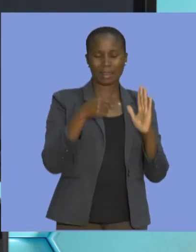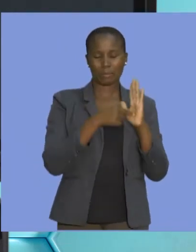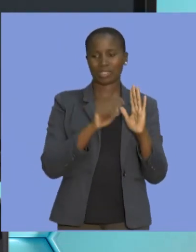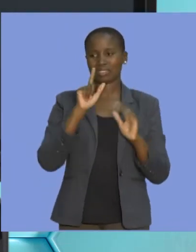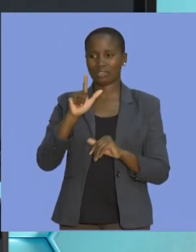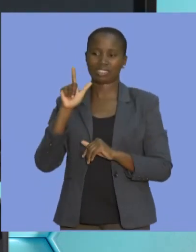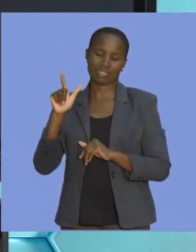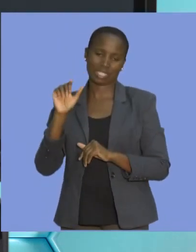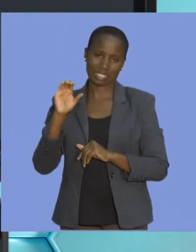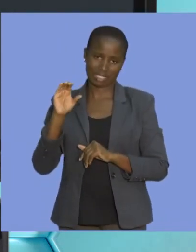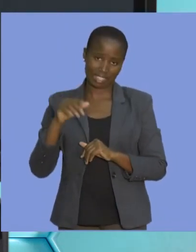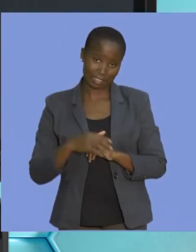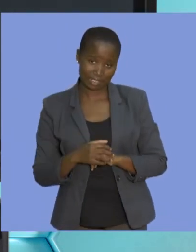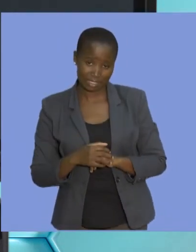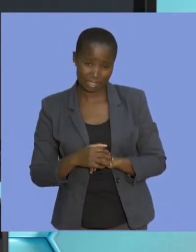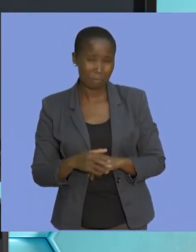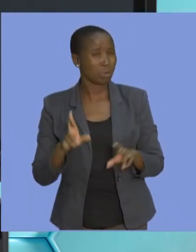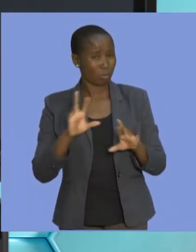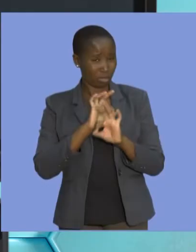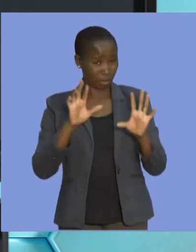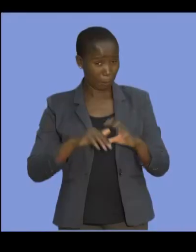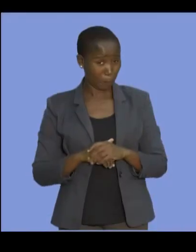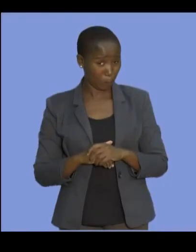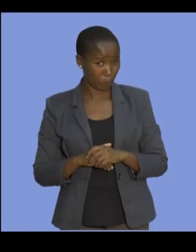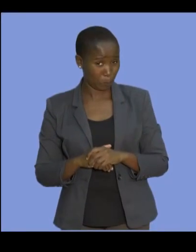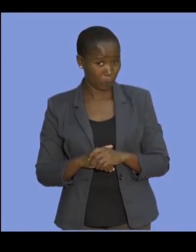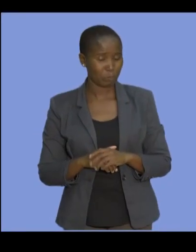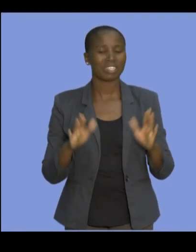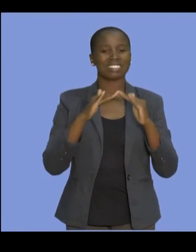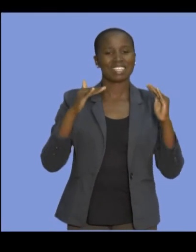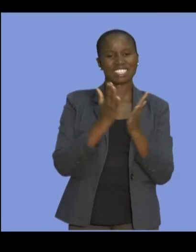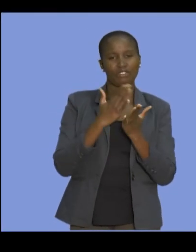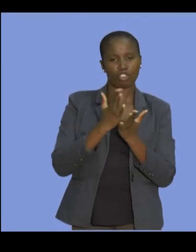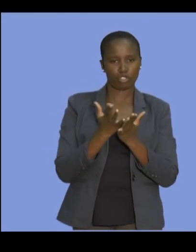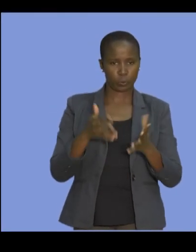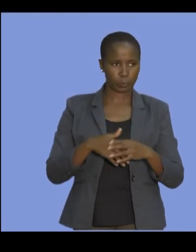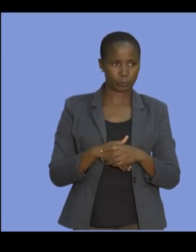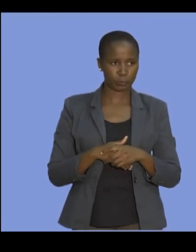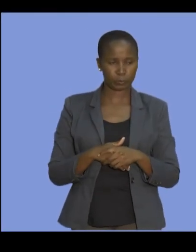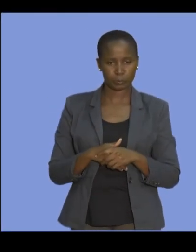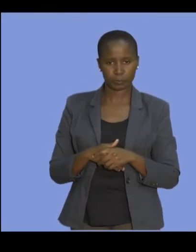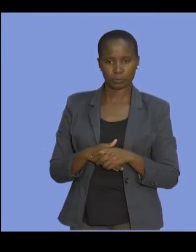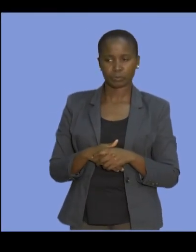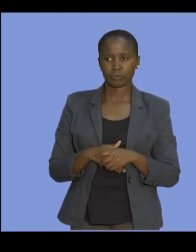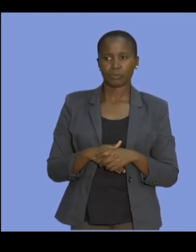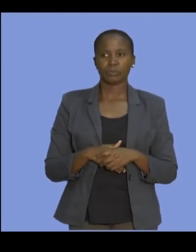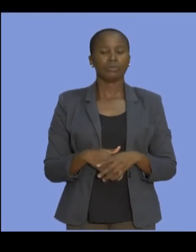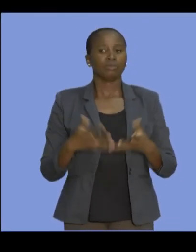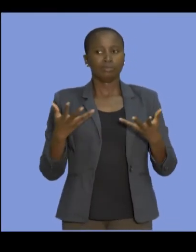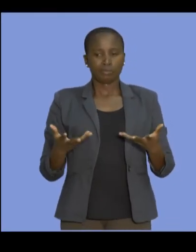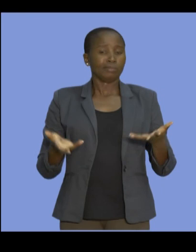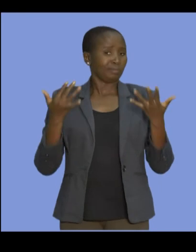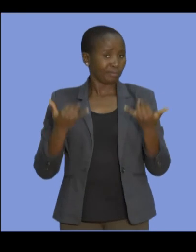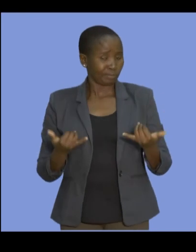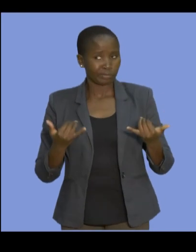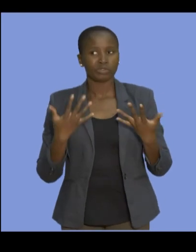Hope this makes sense. Standard deviation. So what we looked at, guys, this is our